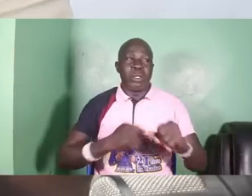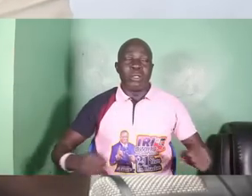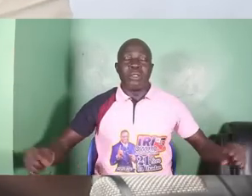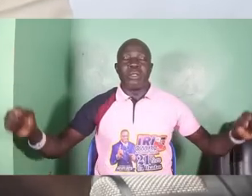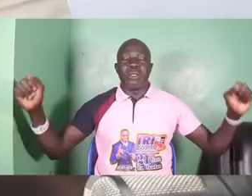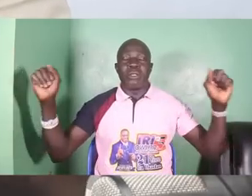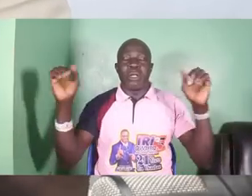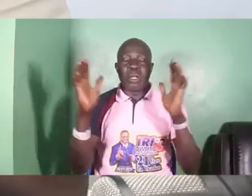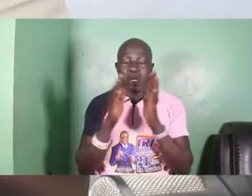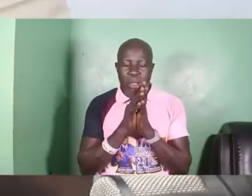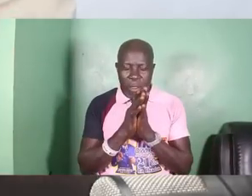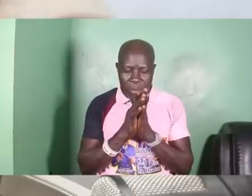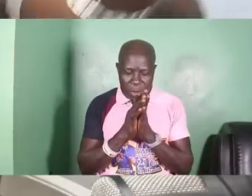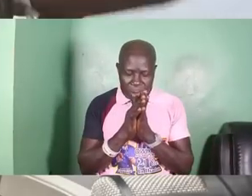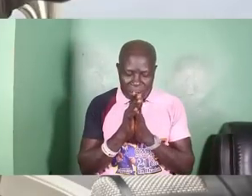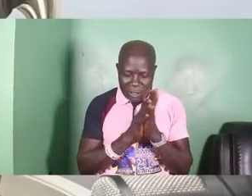Mode.